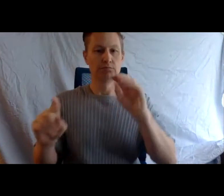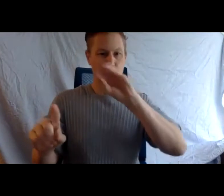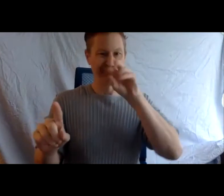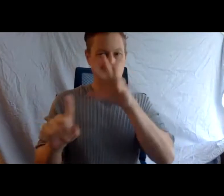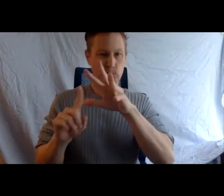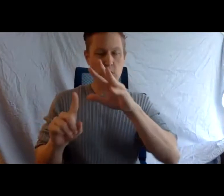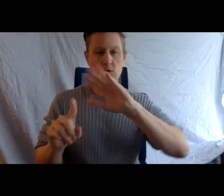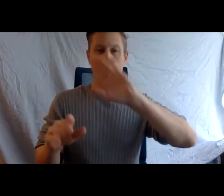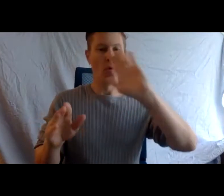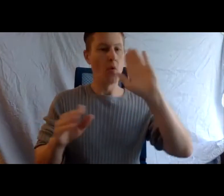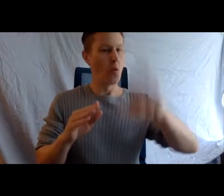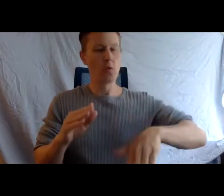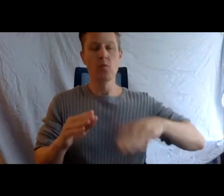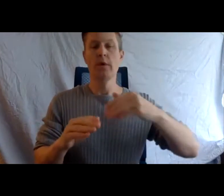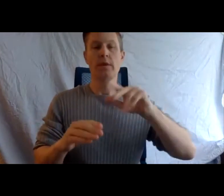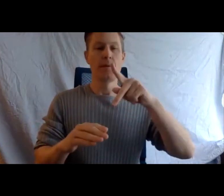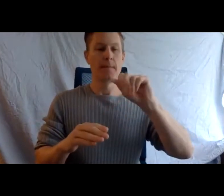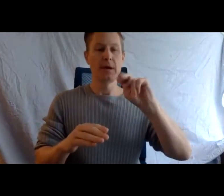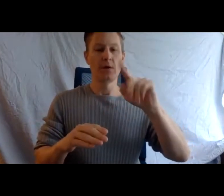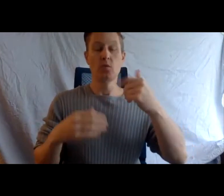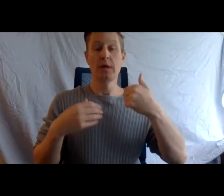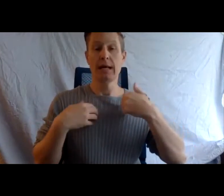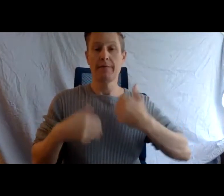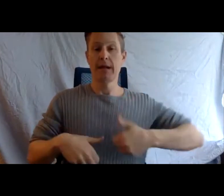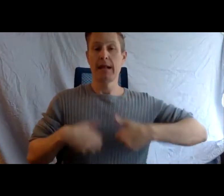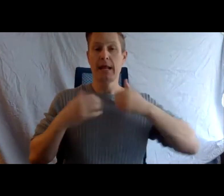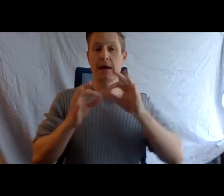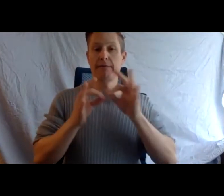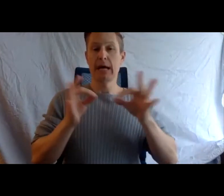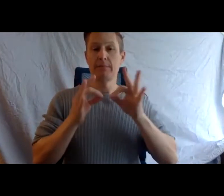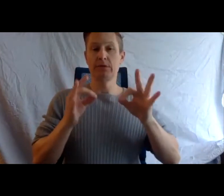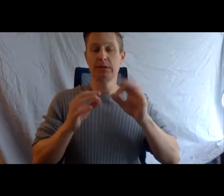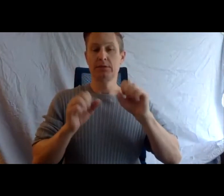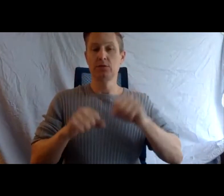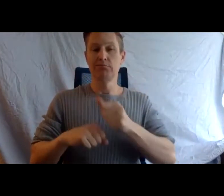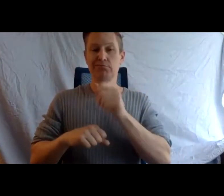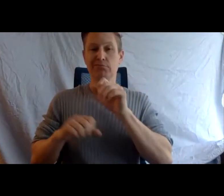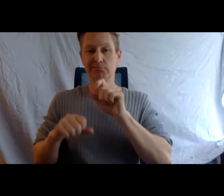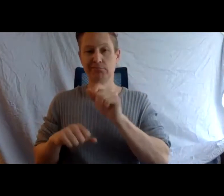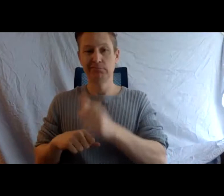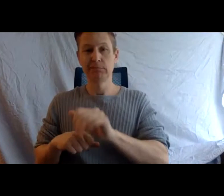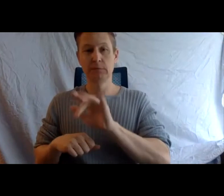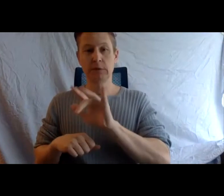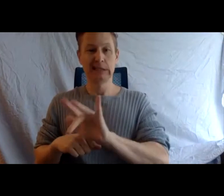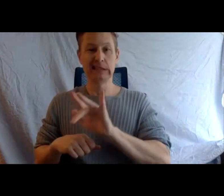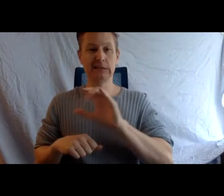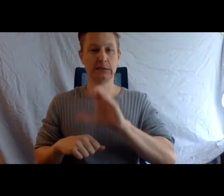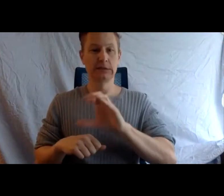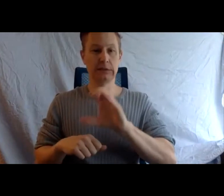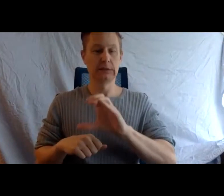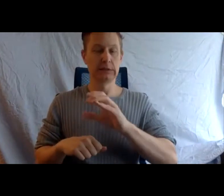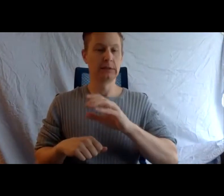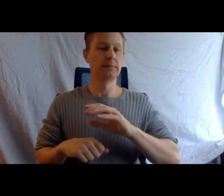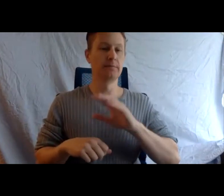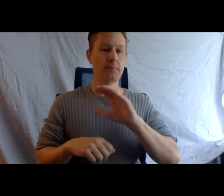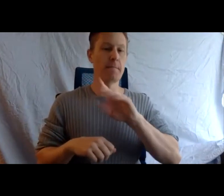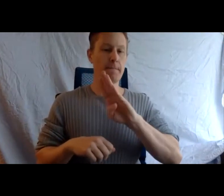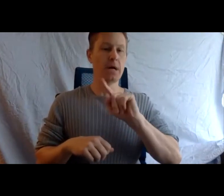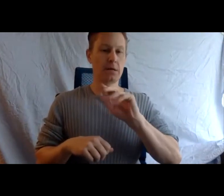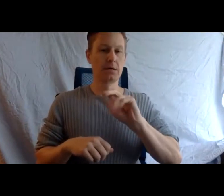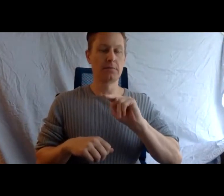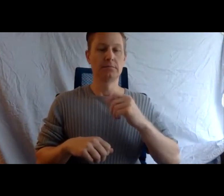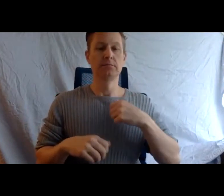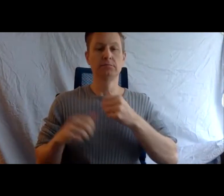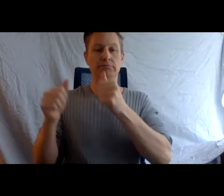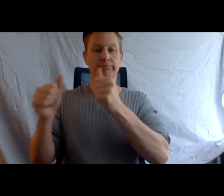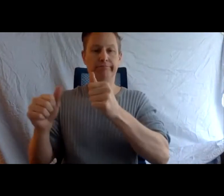live captioning that is available in the Zoom app by clicking on the CC button or via web. We have posted the link in the chat